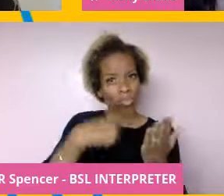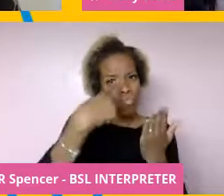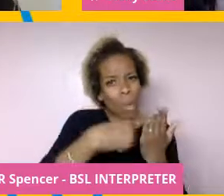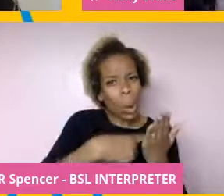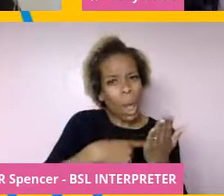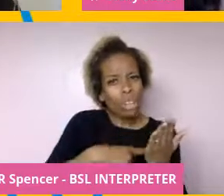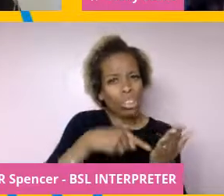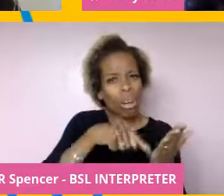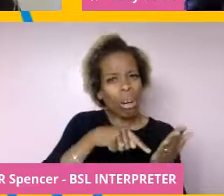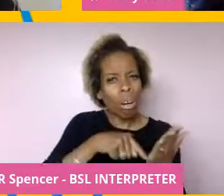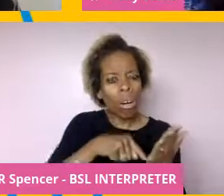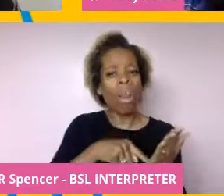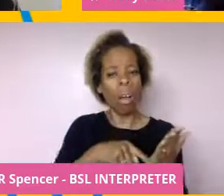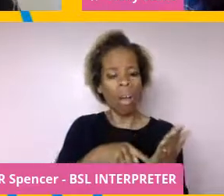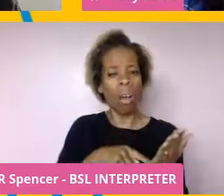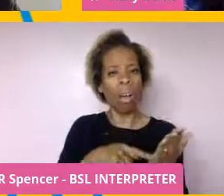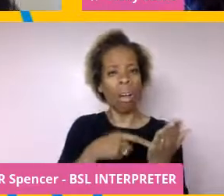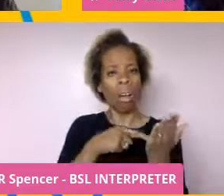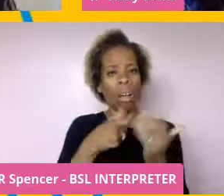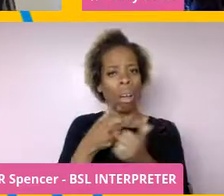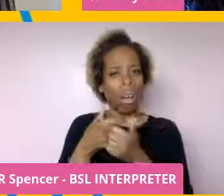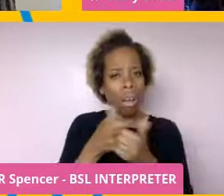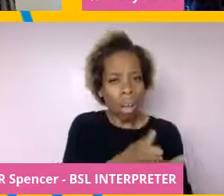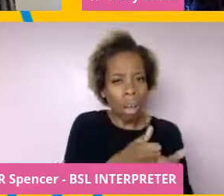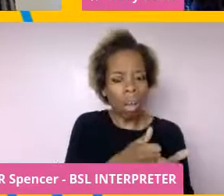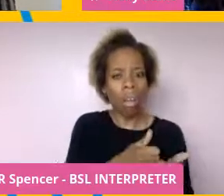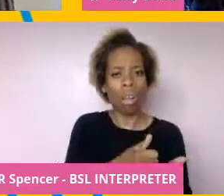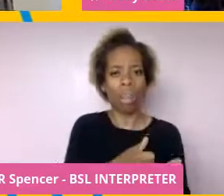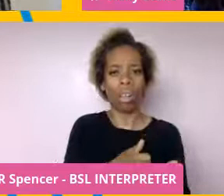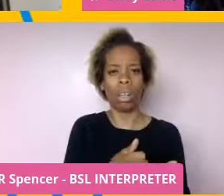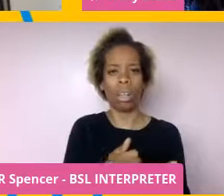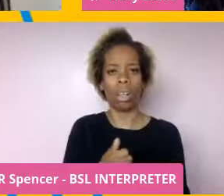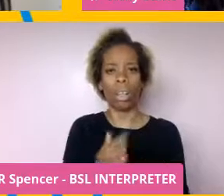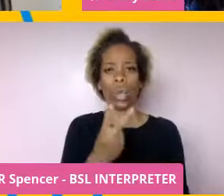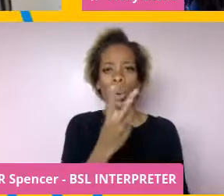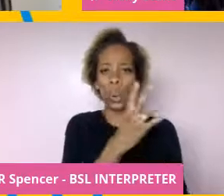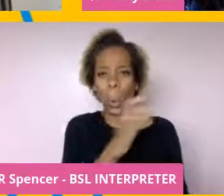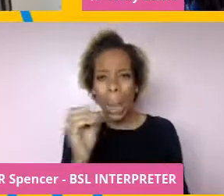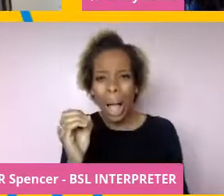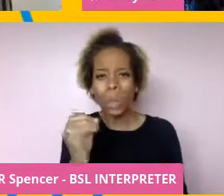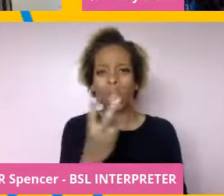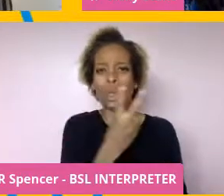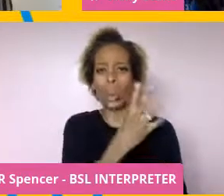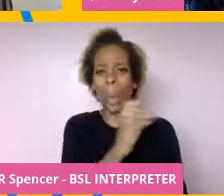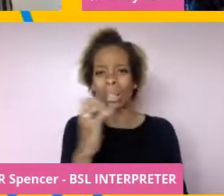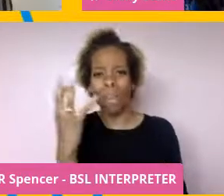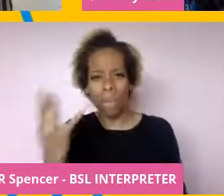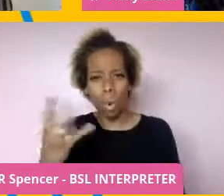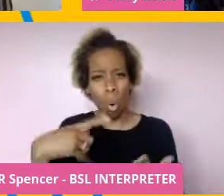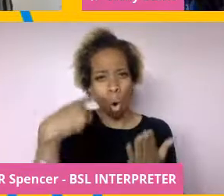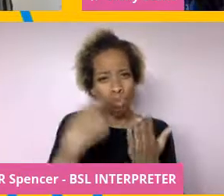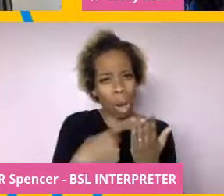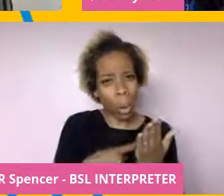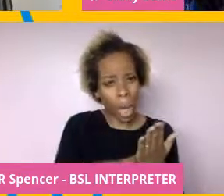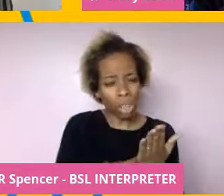to say that this is actually less favourable treatment, so using the 2000 and the 2004 regulations,